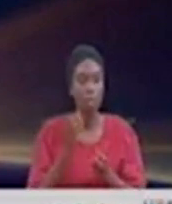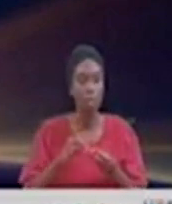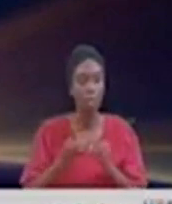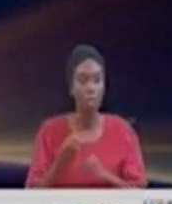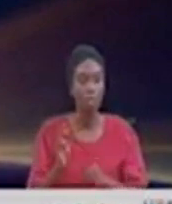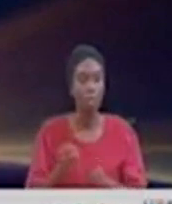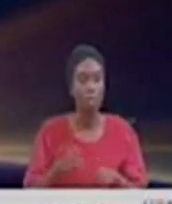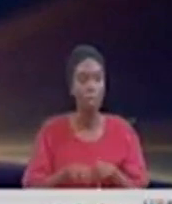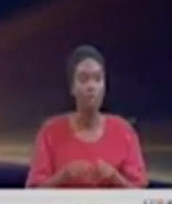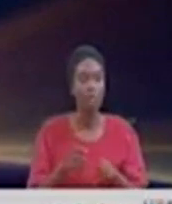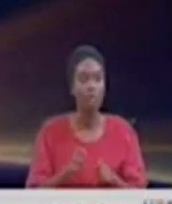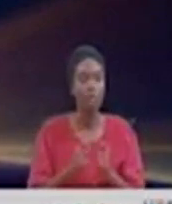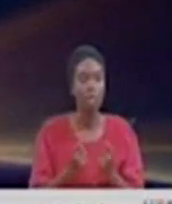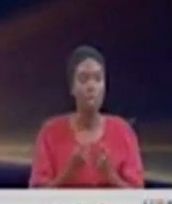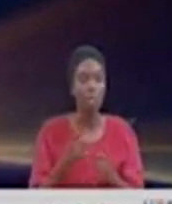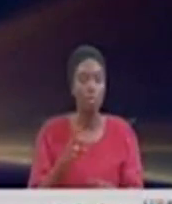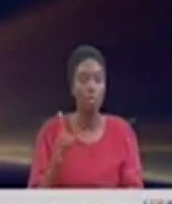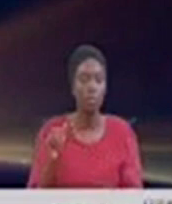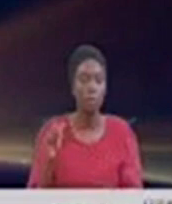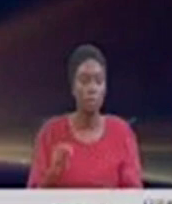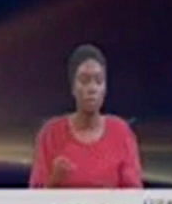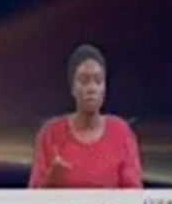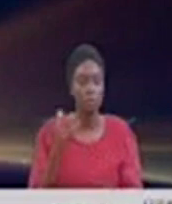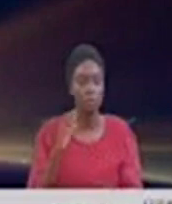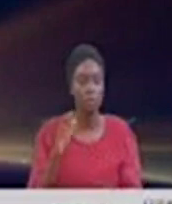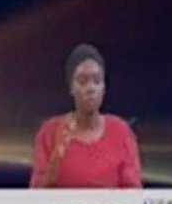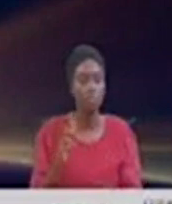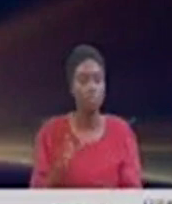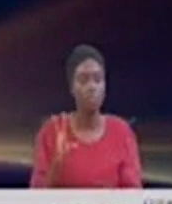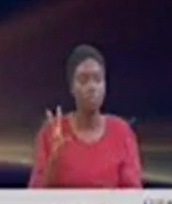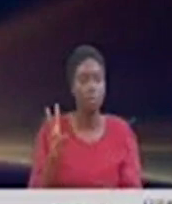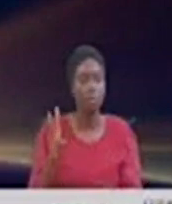numbered of them, even of the tribe of Dan, were